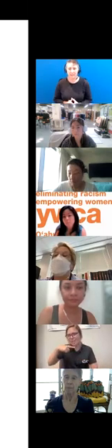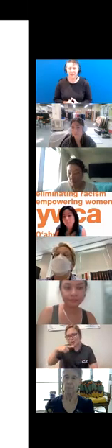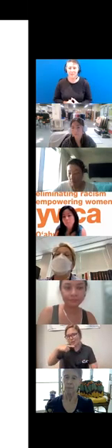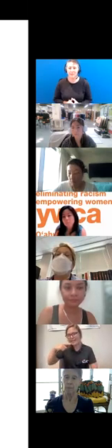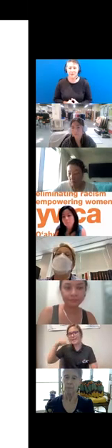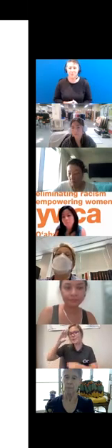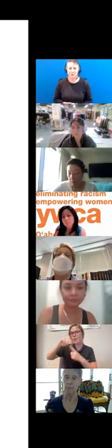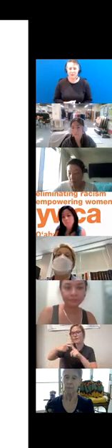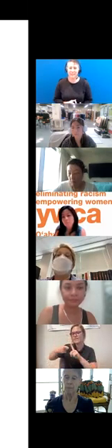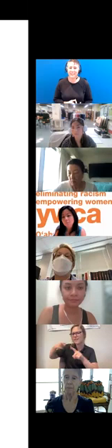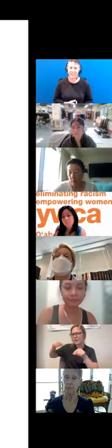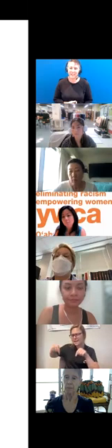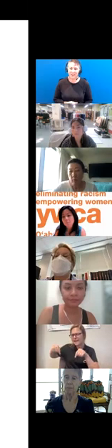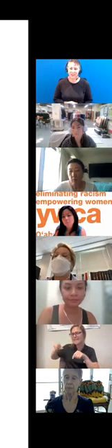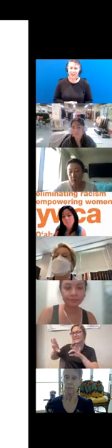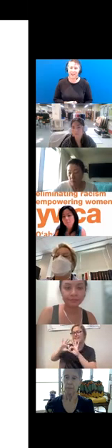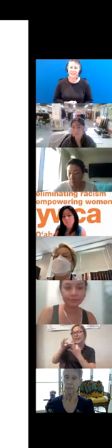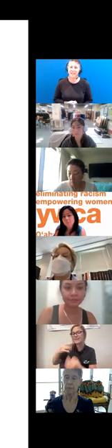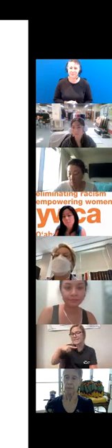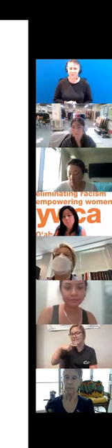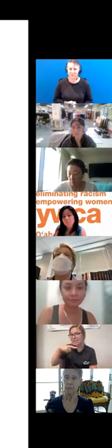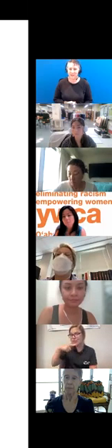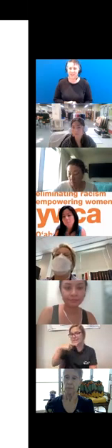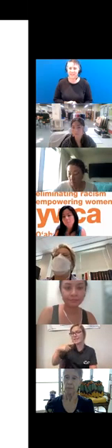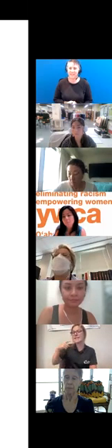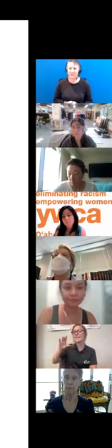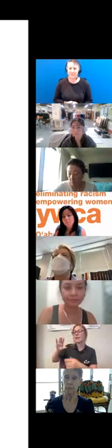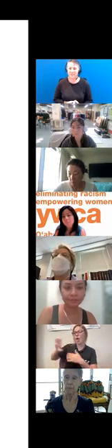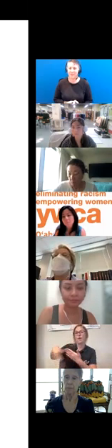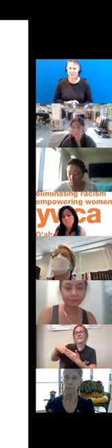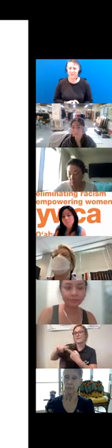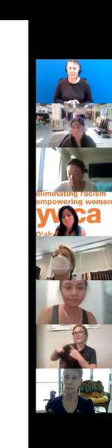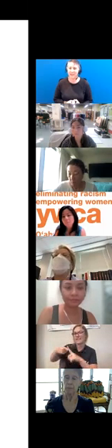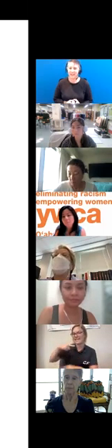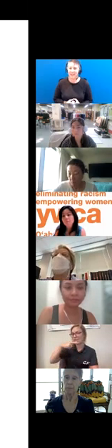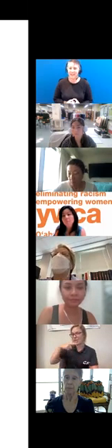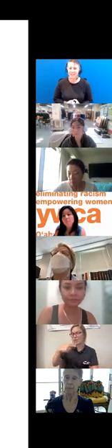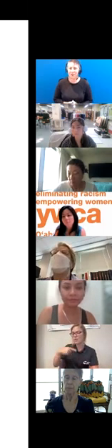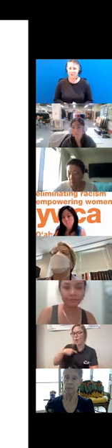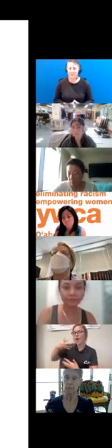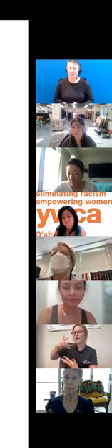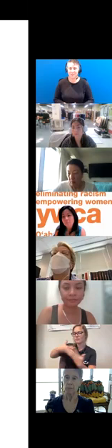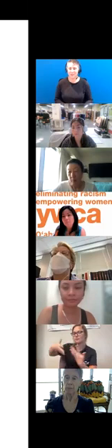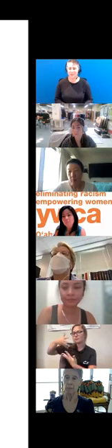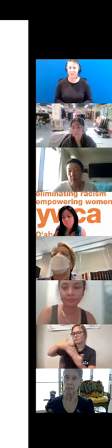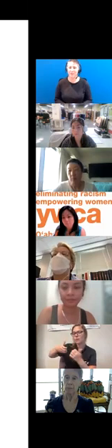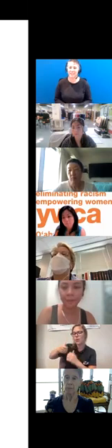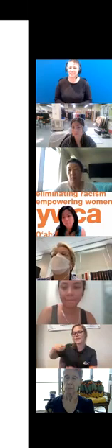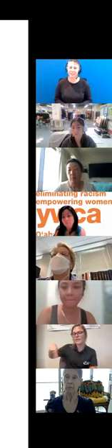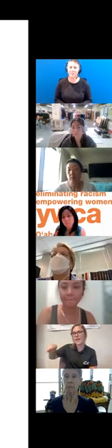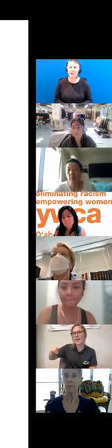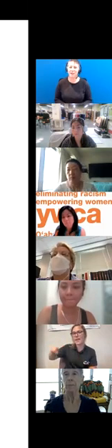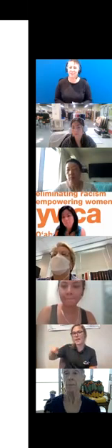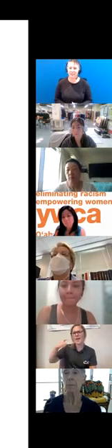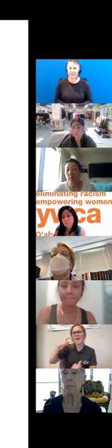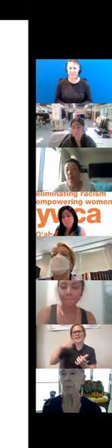community because my boyfriend can hear and he is from here and his family is all hearing and all of his friend network is